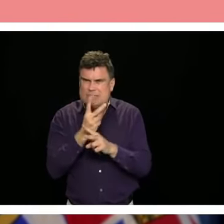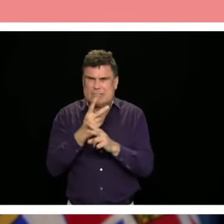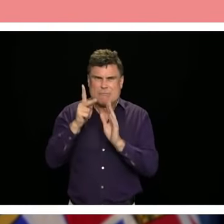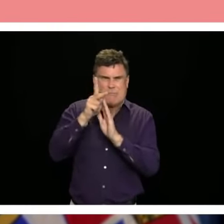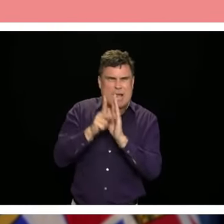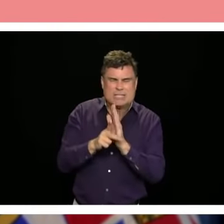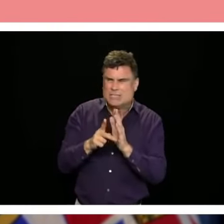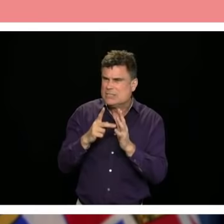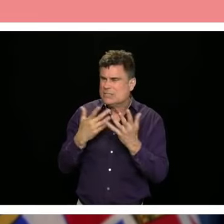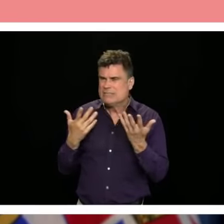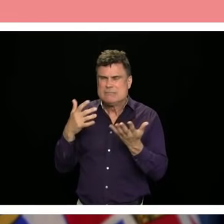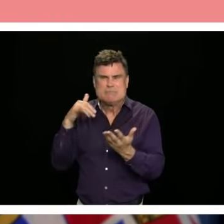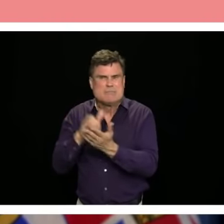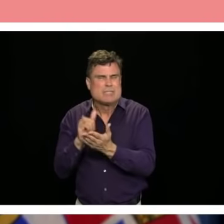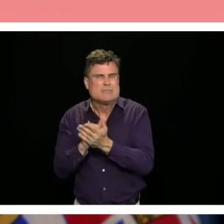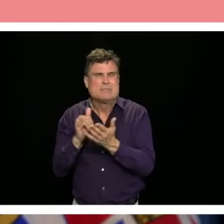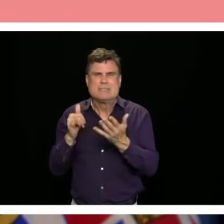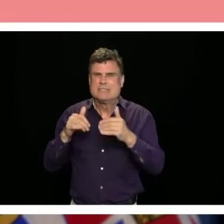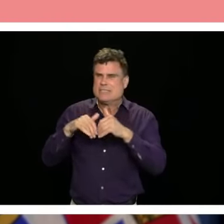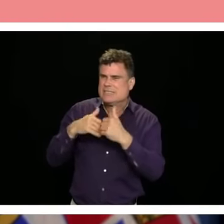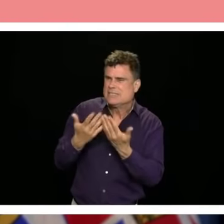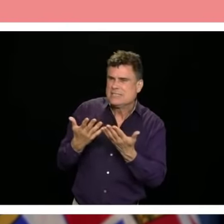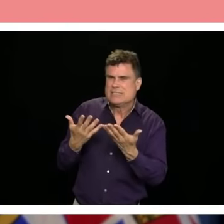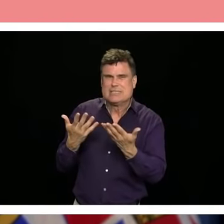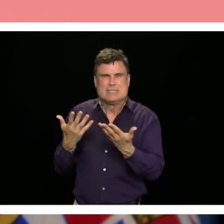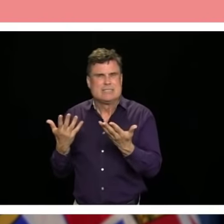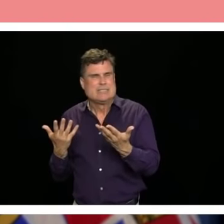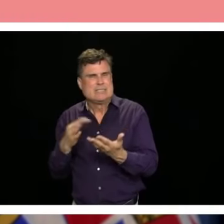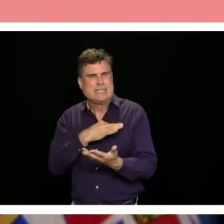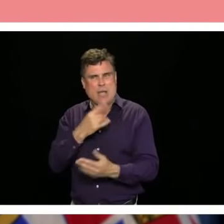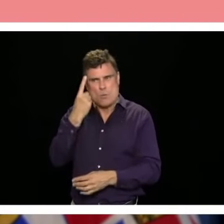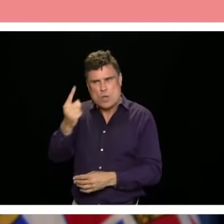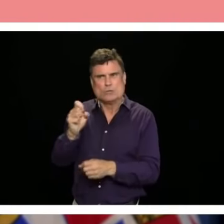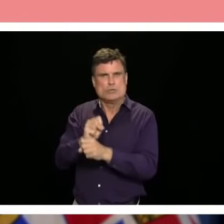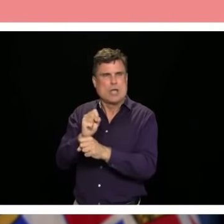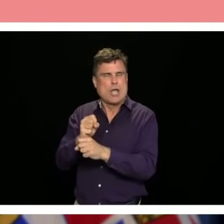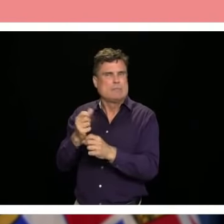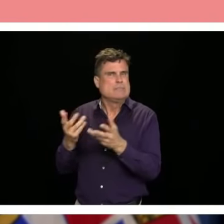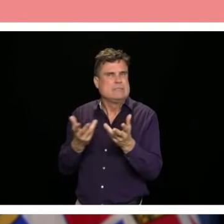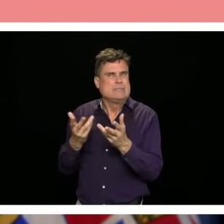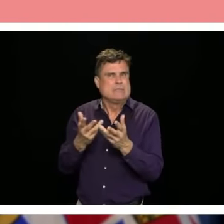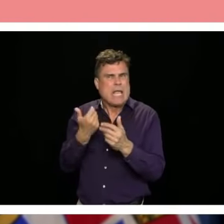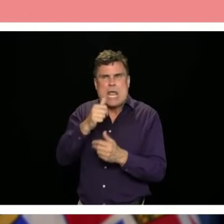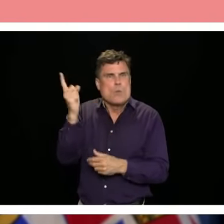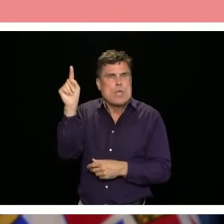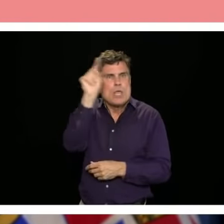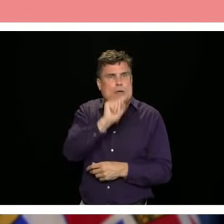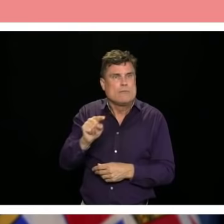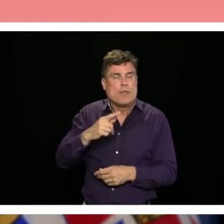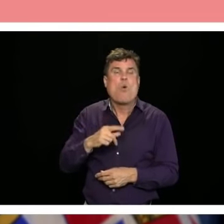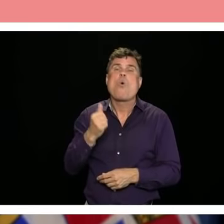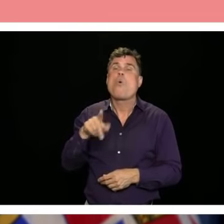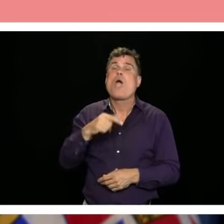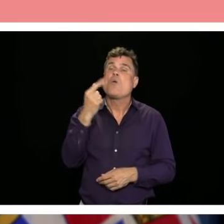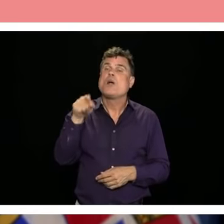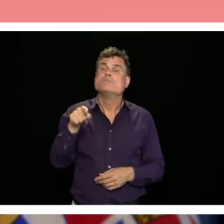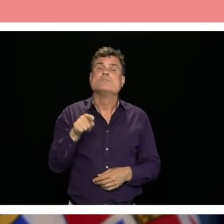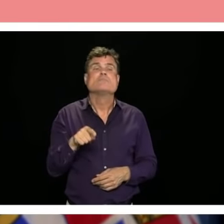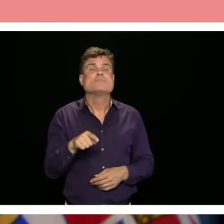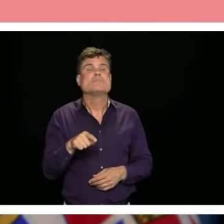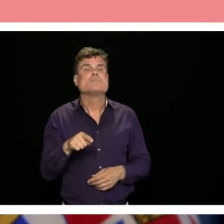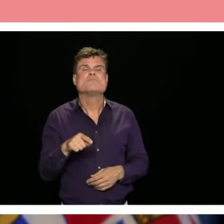particularly long-term care, which I believe is unprecedented, and correct me if I'm wrong, for Canada and certainly rare globally.